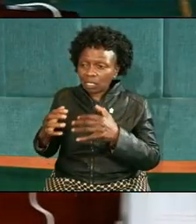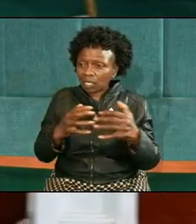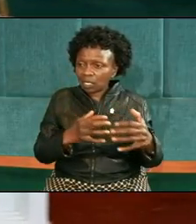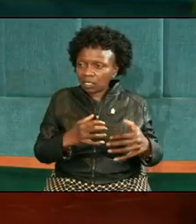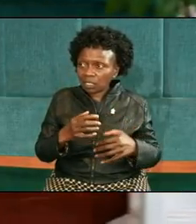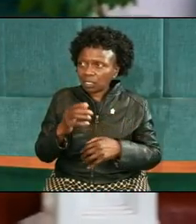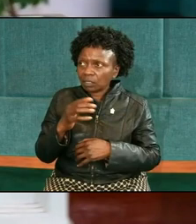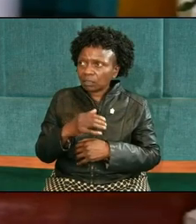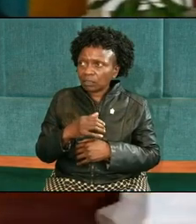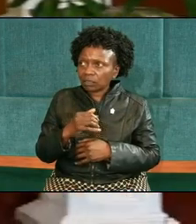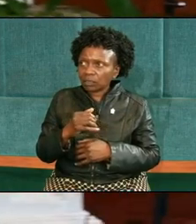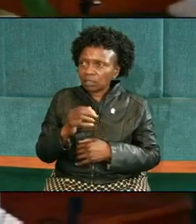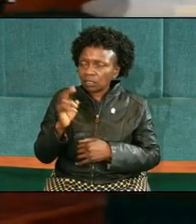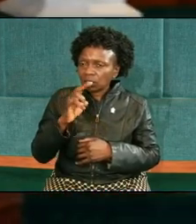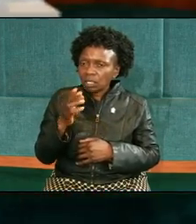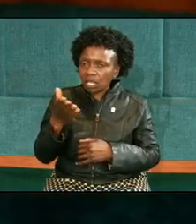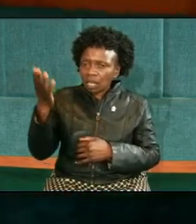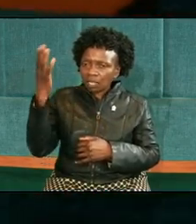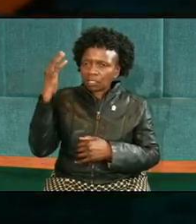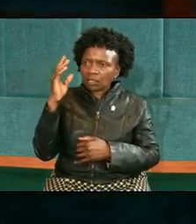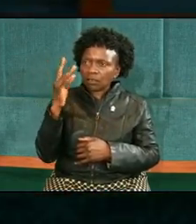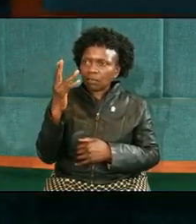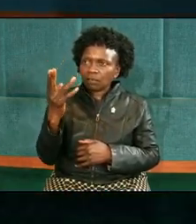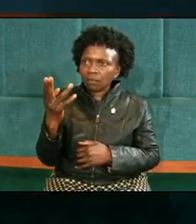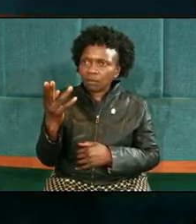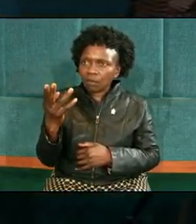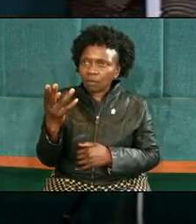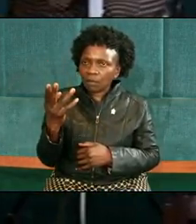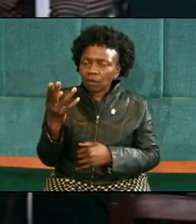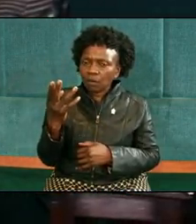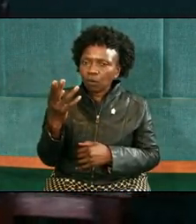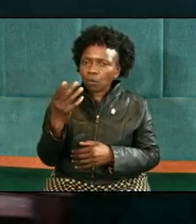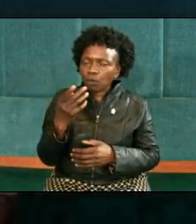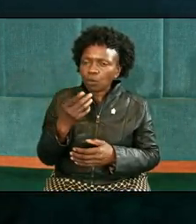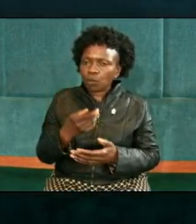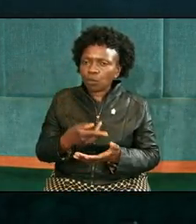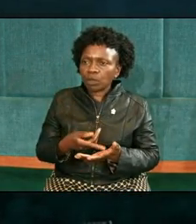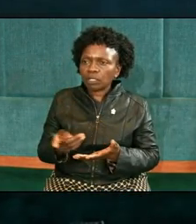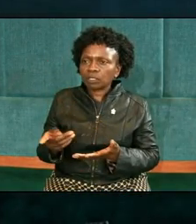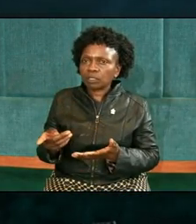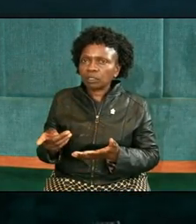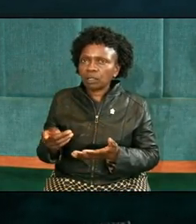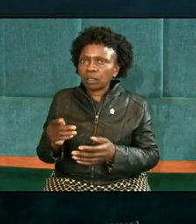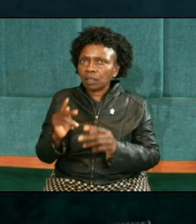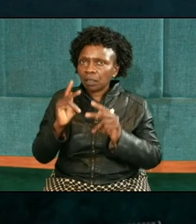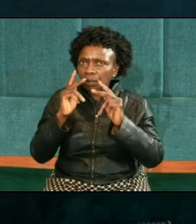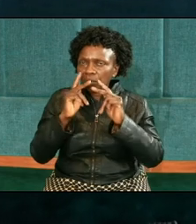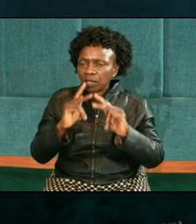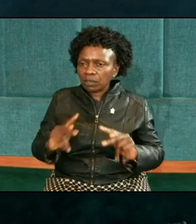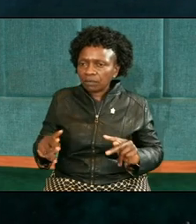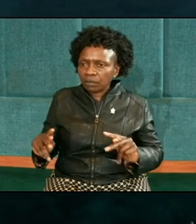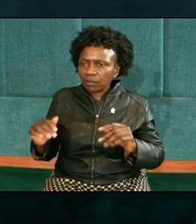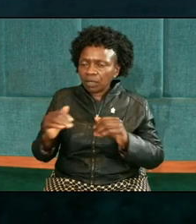My crusade lasted 4 weeks. Before the campaign was finished, she was